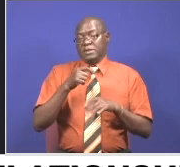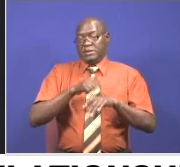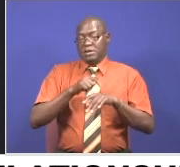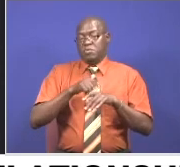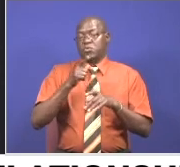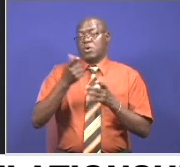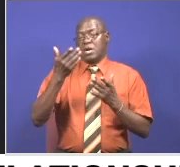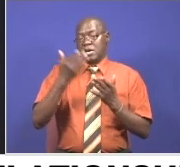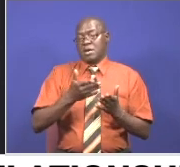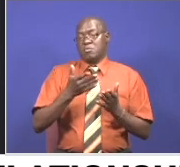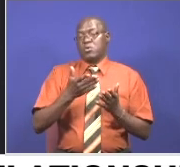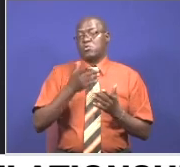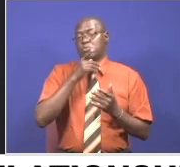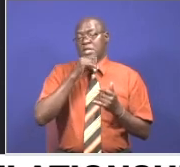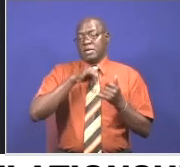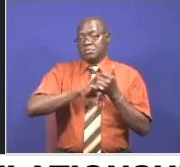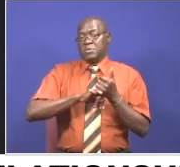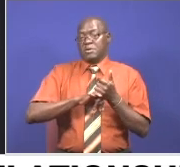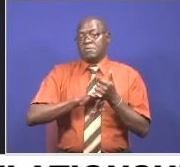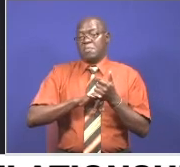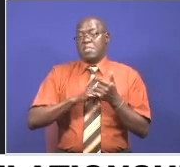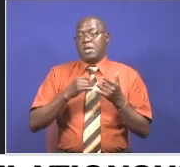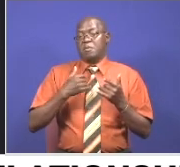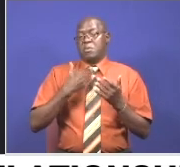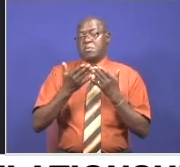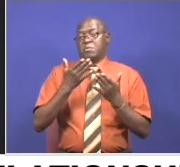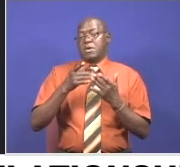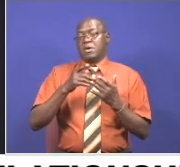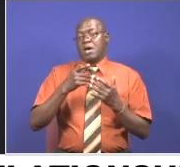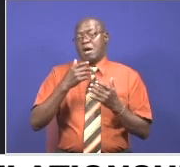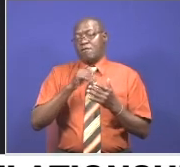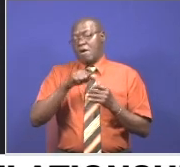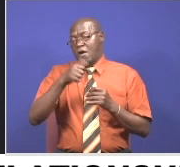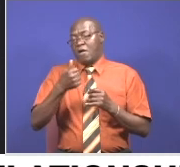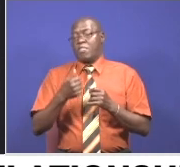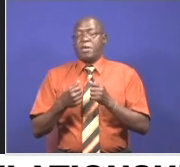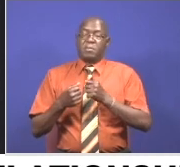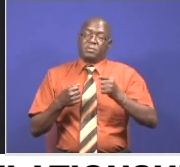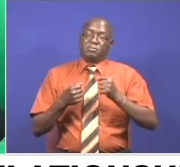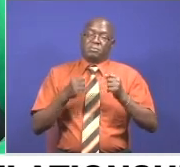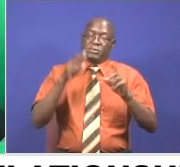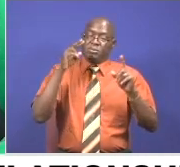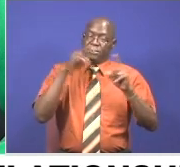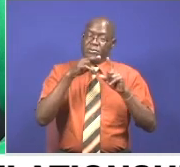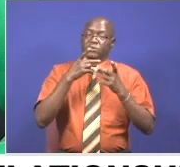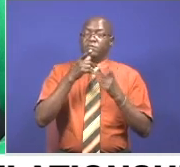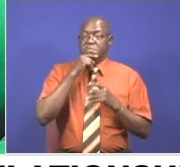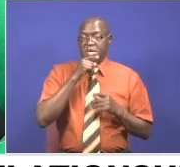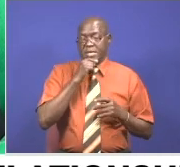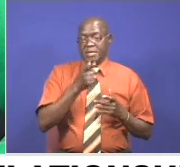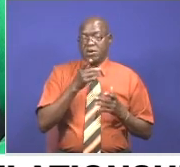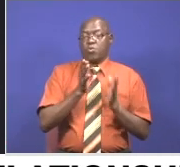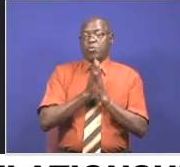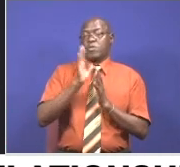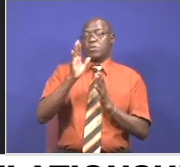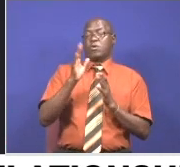with your husband, and so that we can also have the other perspective of the male, perhaps with your permission,